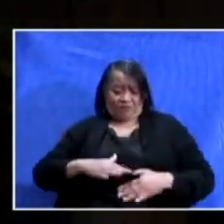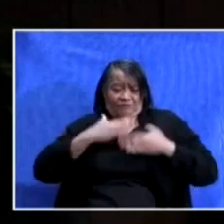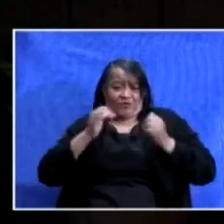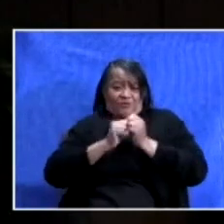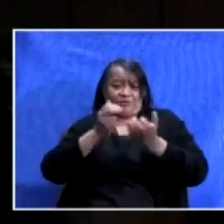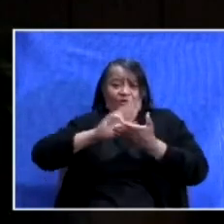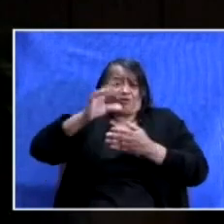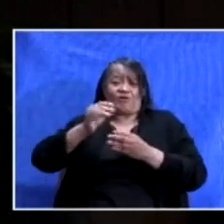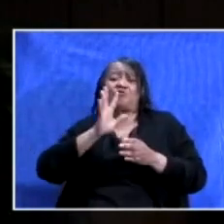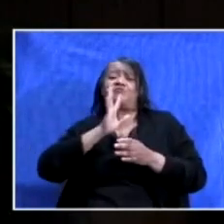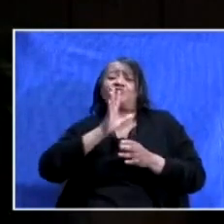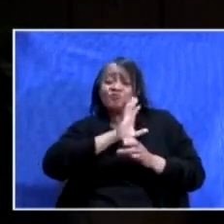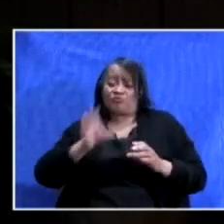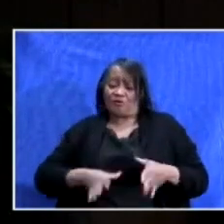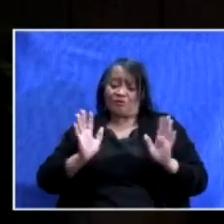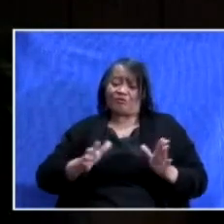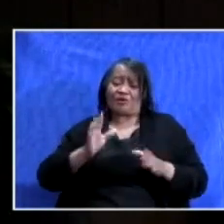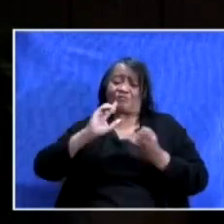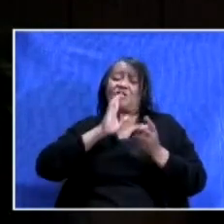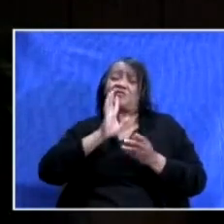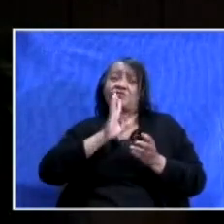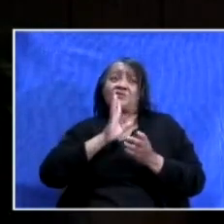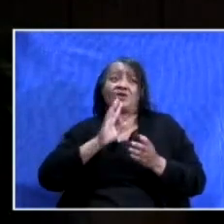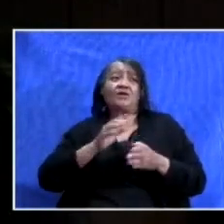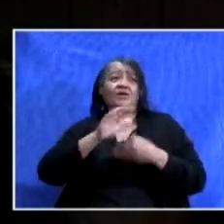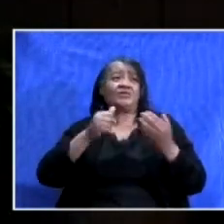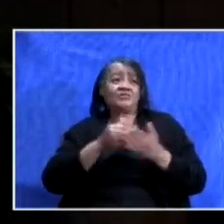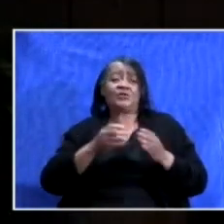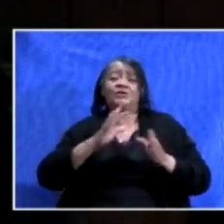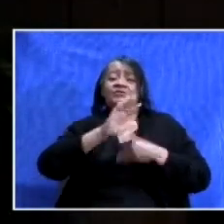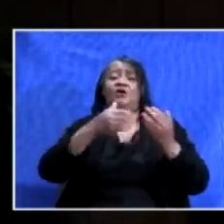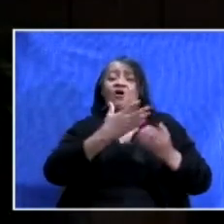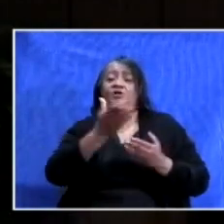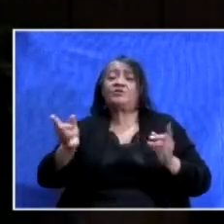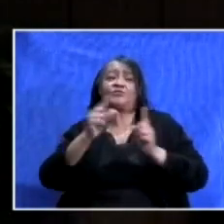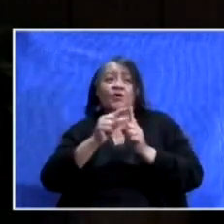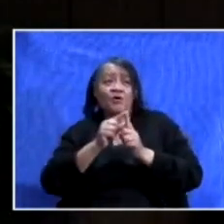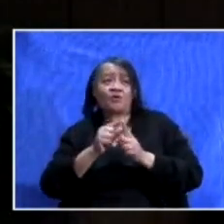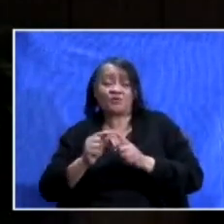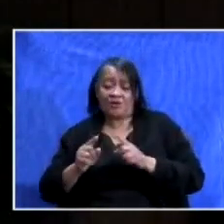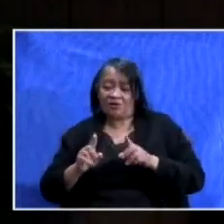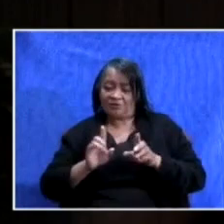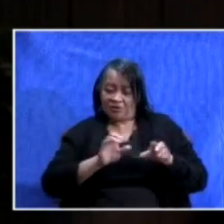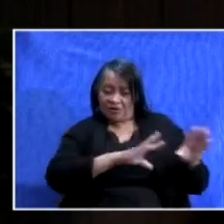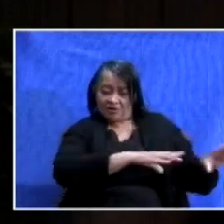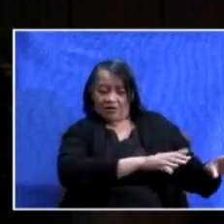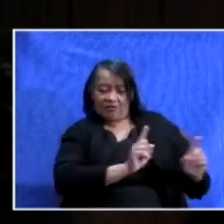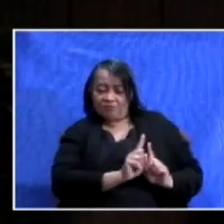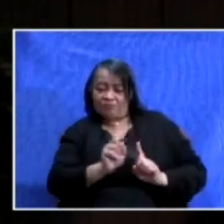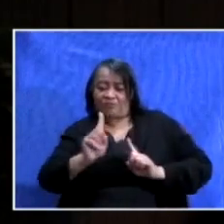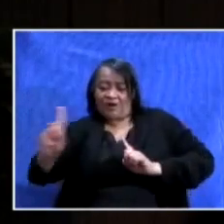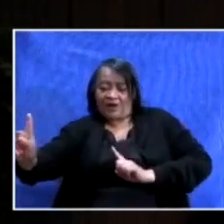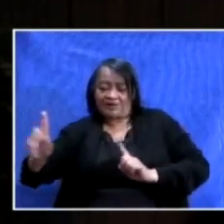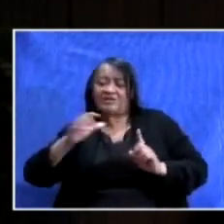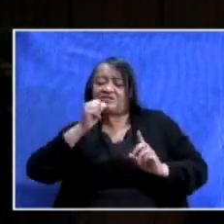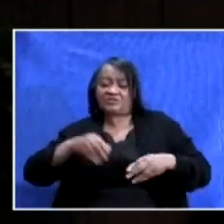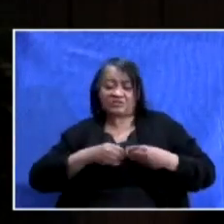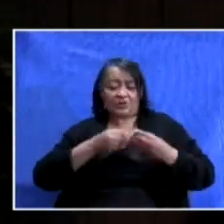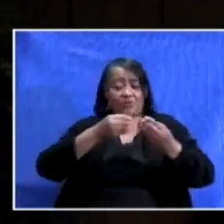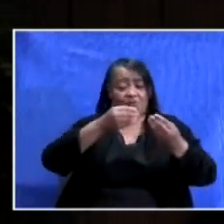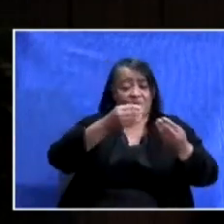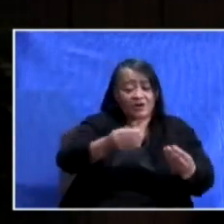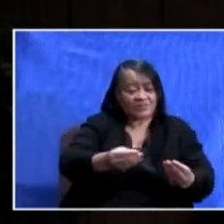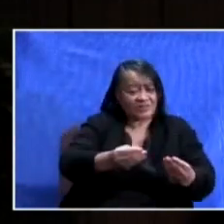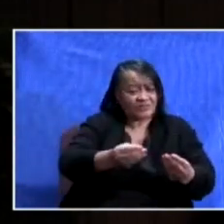Holy Ghost. And after all saying all of these words, you walk off without providing